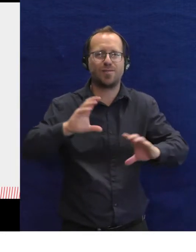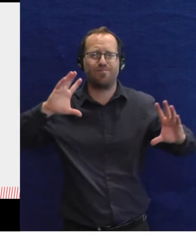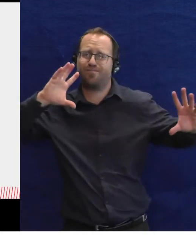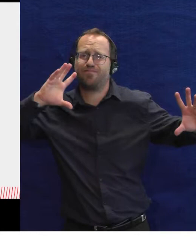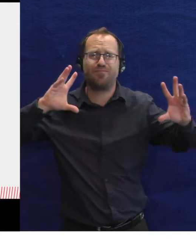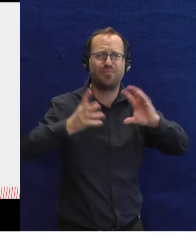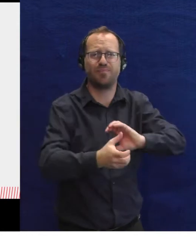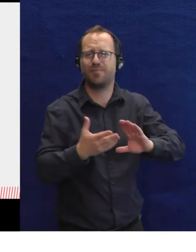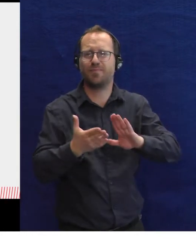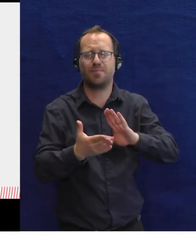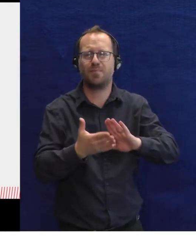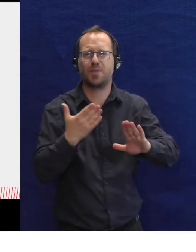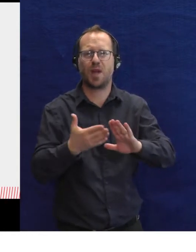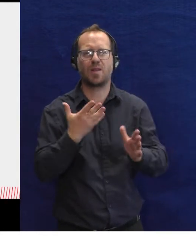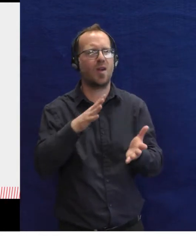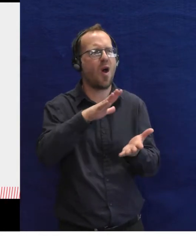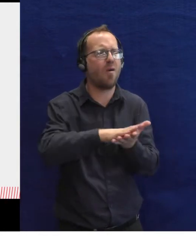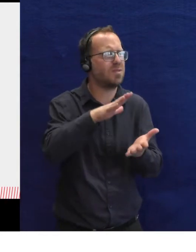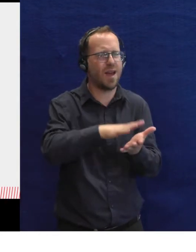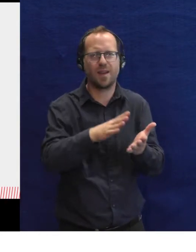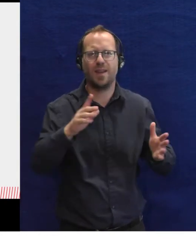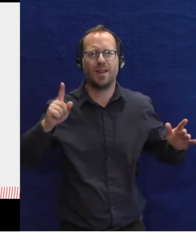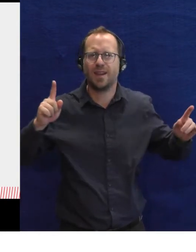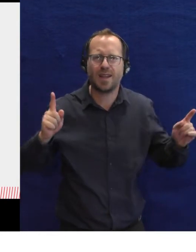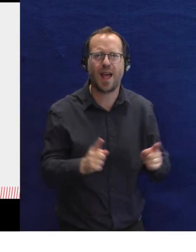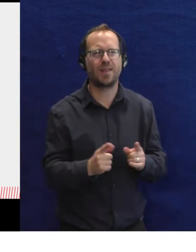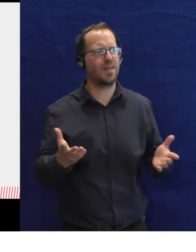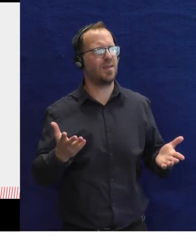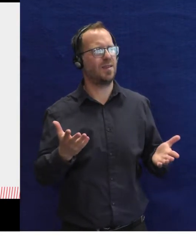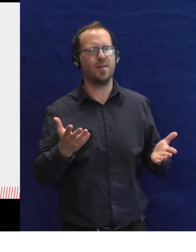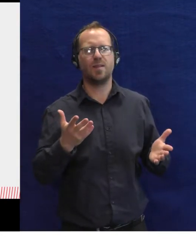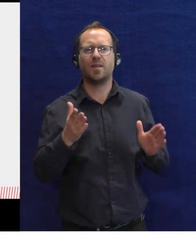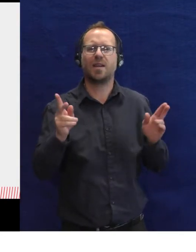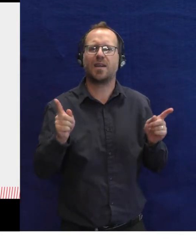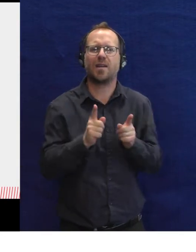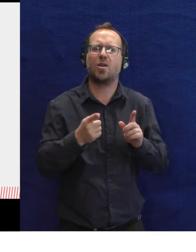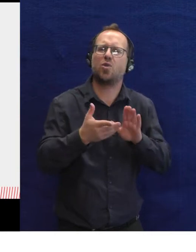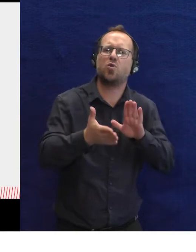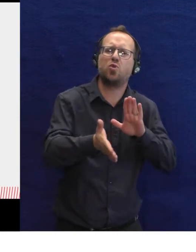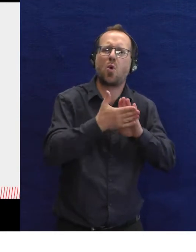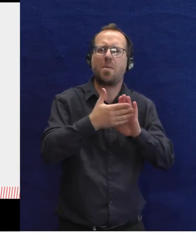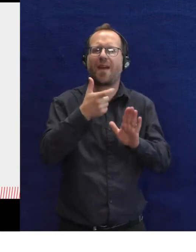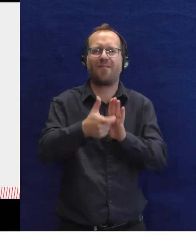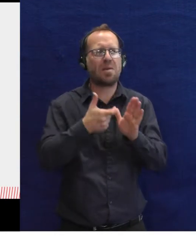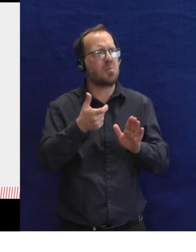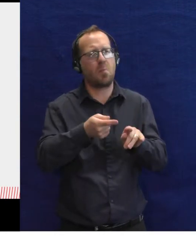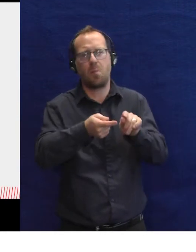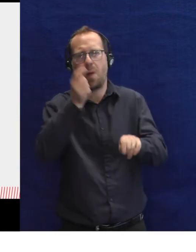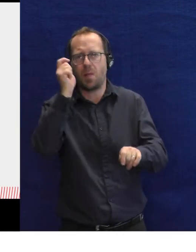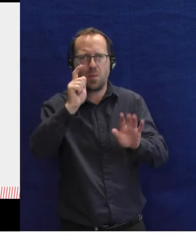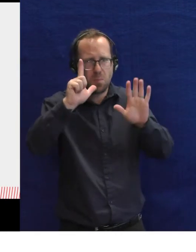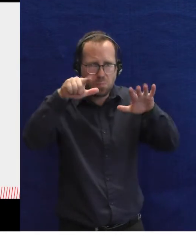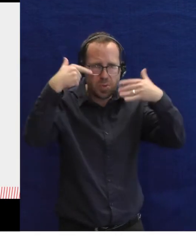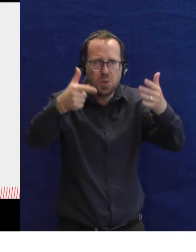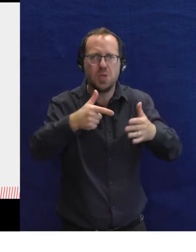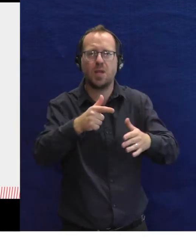very fast, so that we can, even for content which is short, educational videos which we need the next week